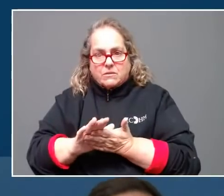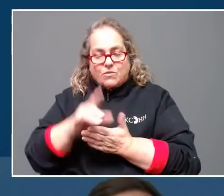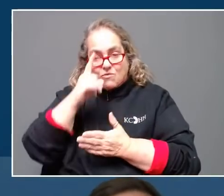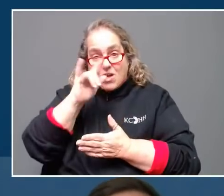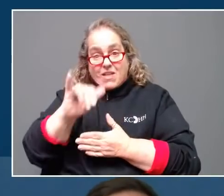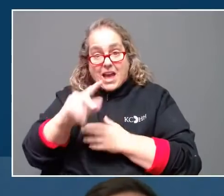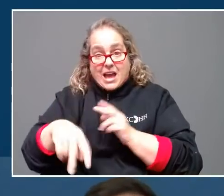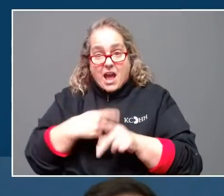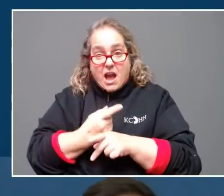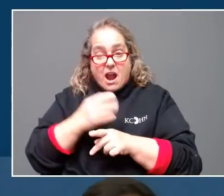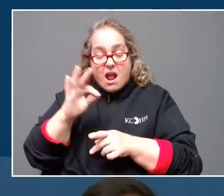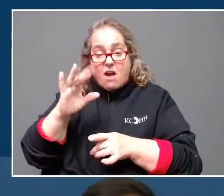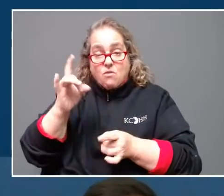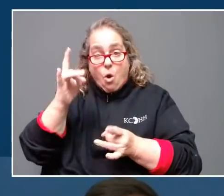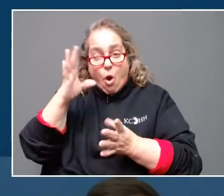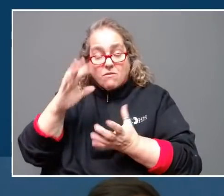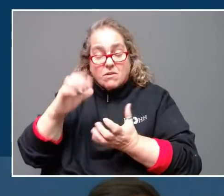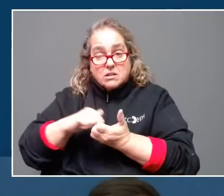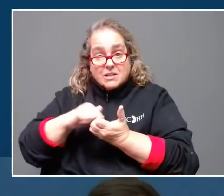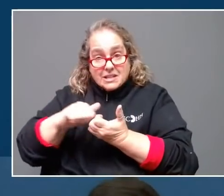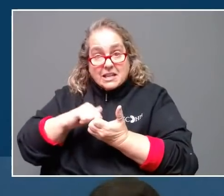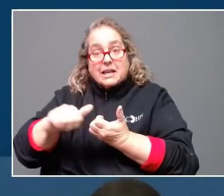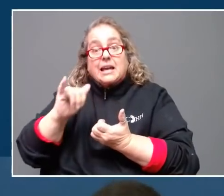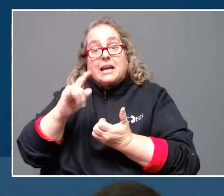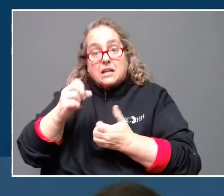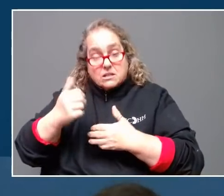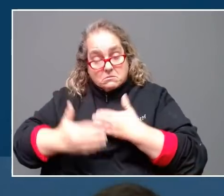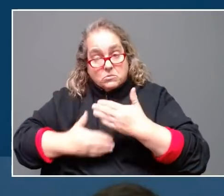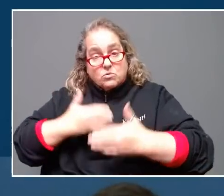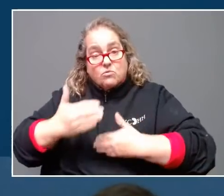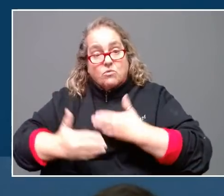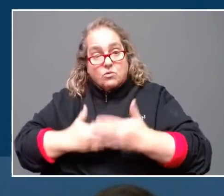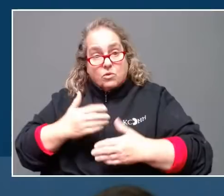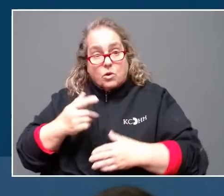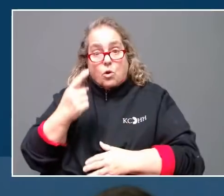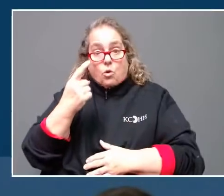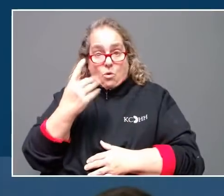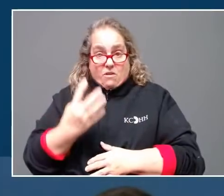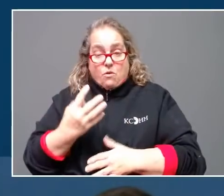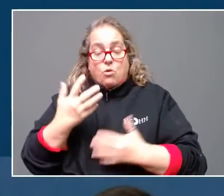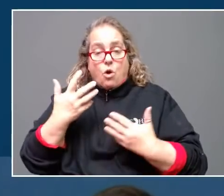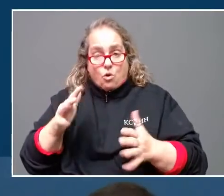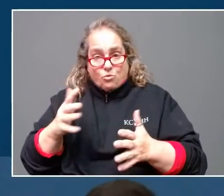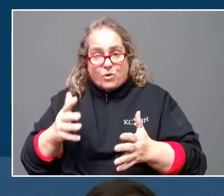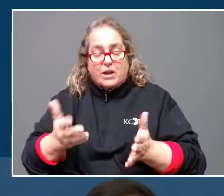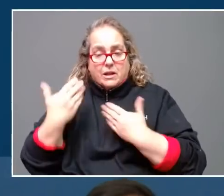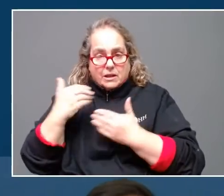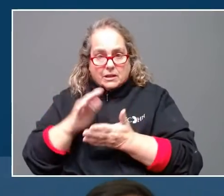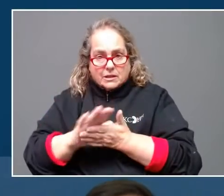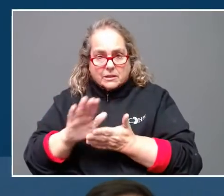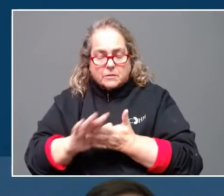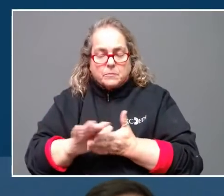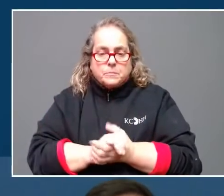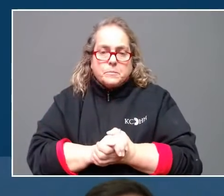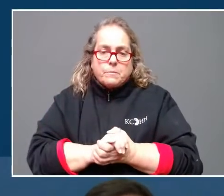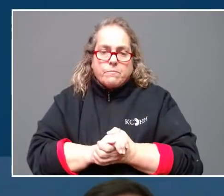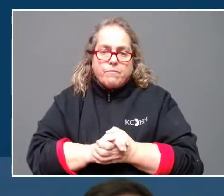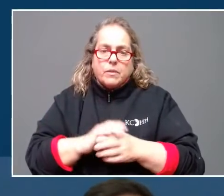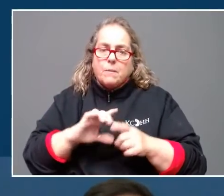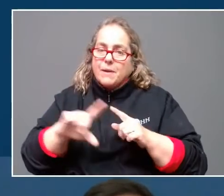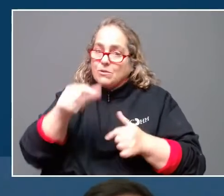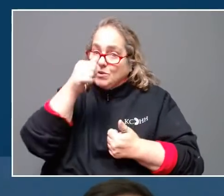devastation, it is moving along, having nearly a quarter of it removed. But remember that